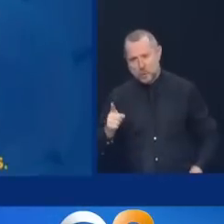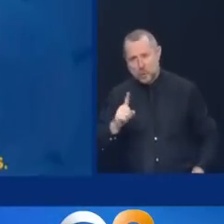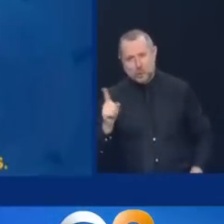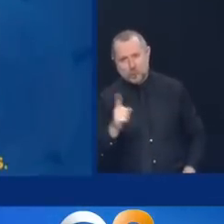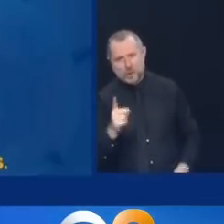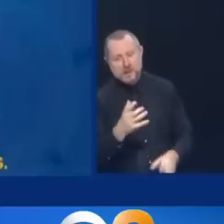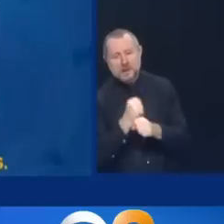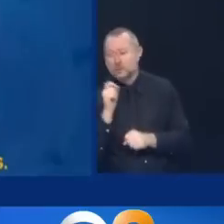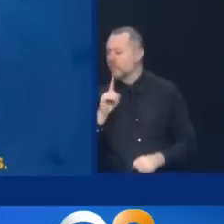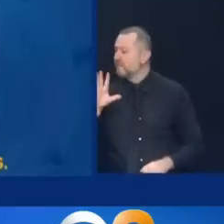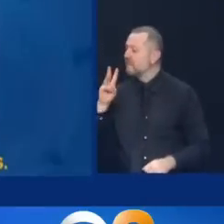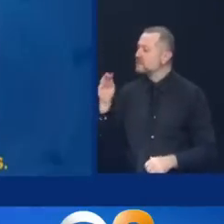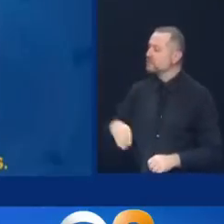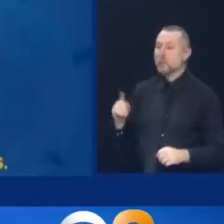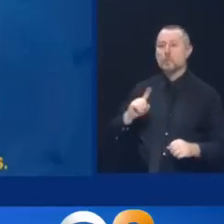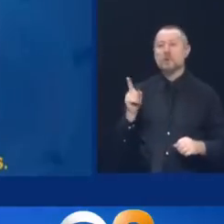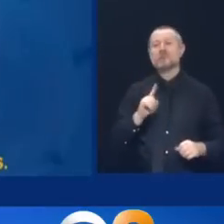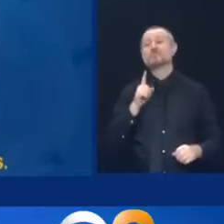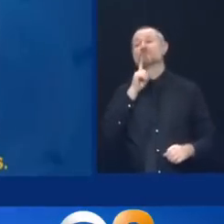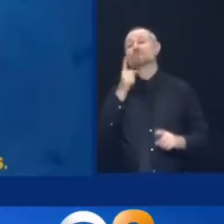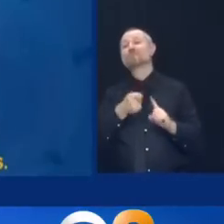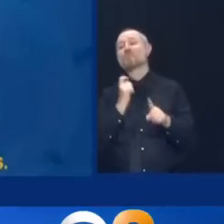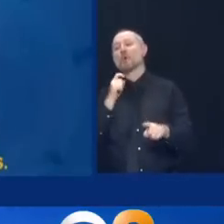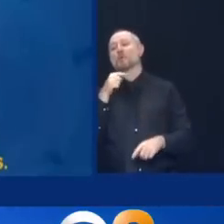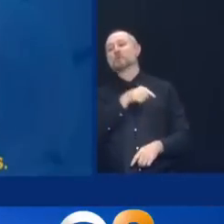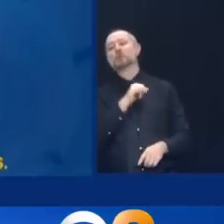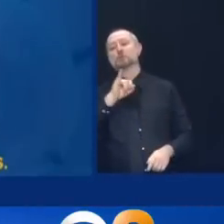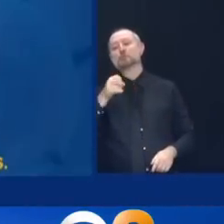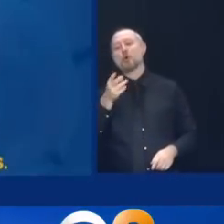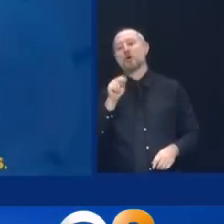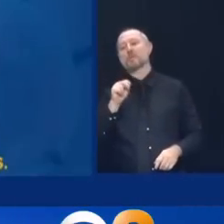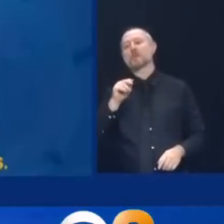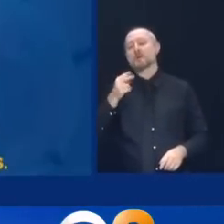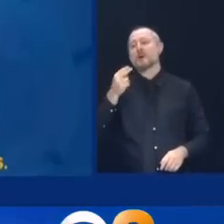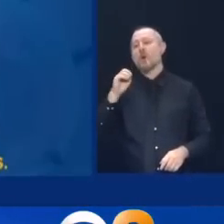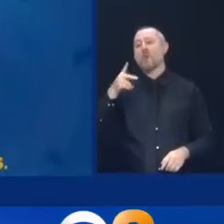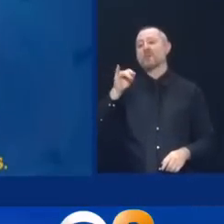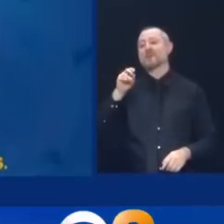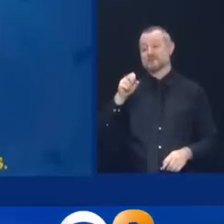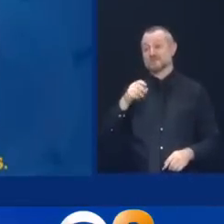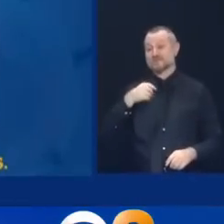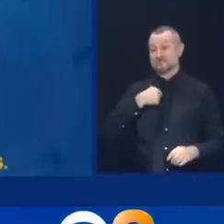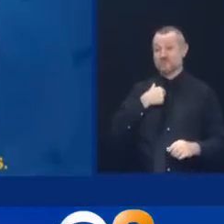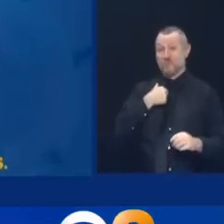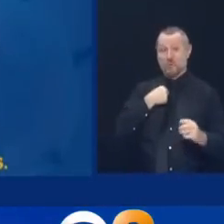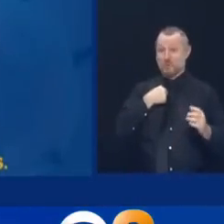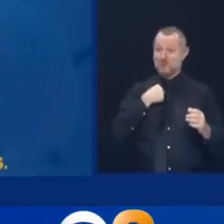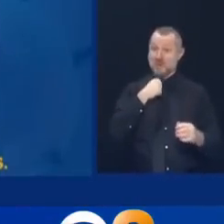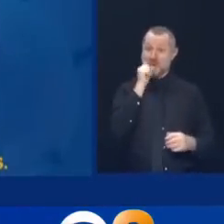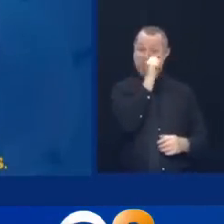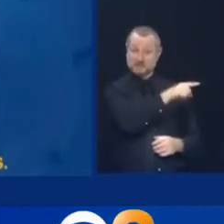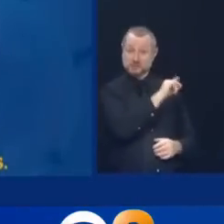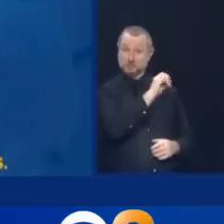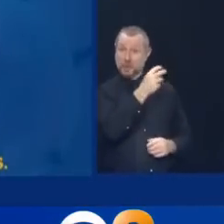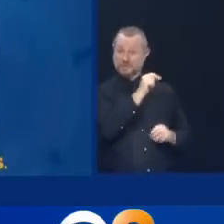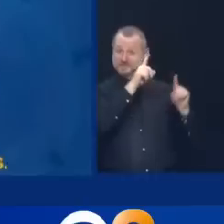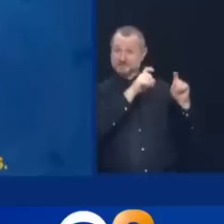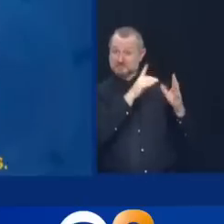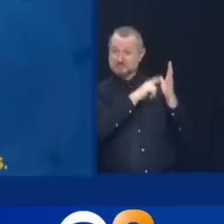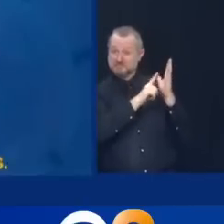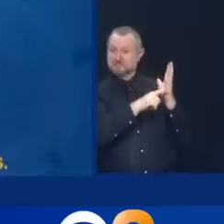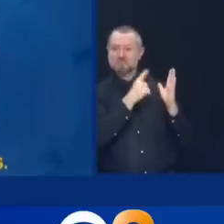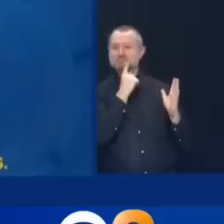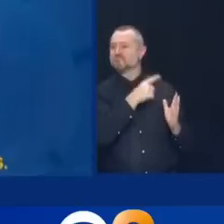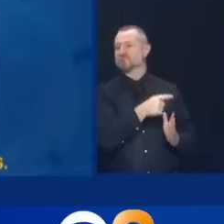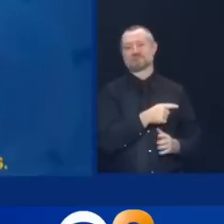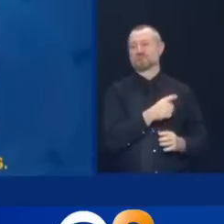are Johns Hopkins Yes, numbers. I spoke to Johns Hopkins, and they said that they're working on updating that page. So Johns Hopkins says Johns Hopkins